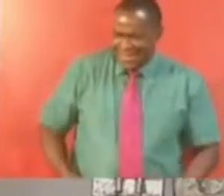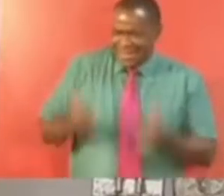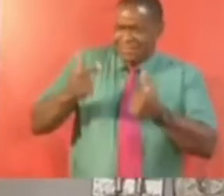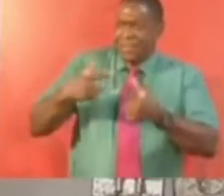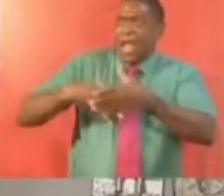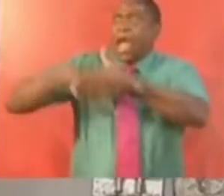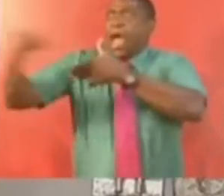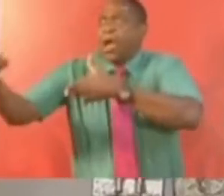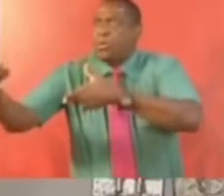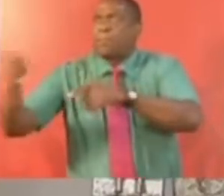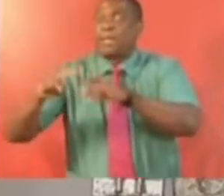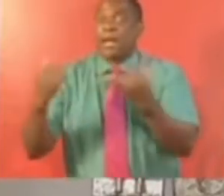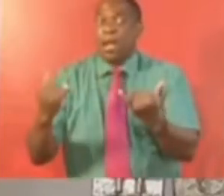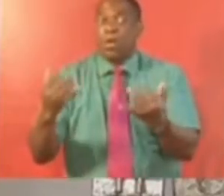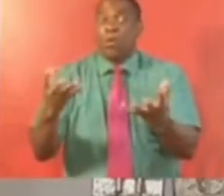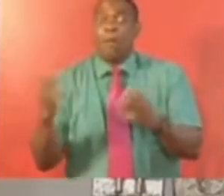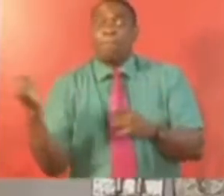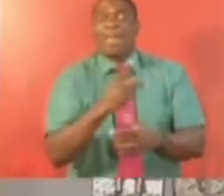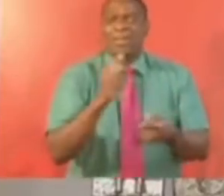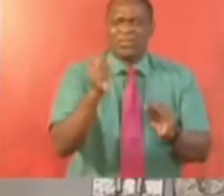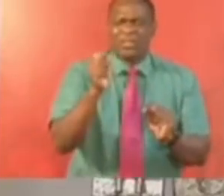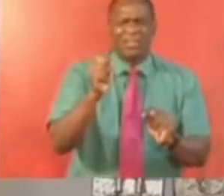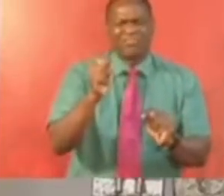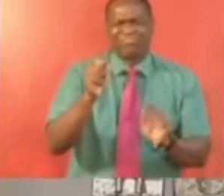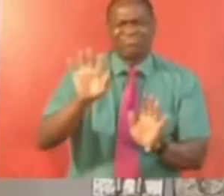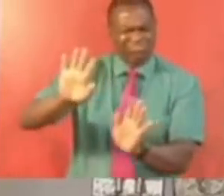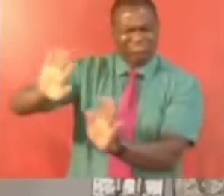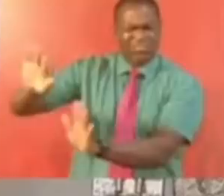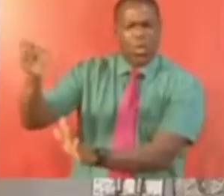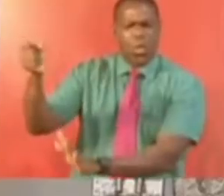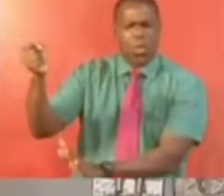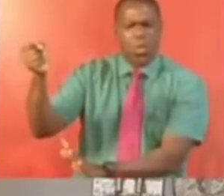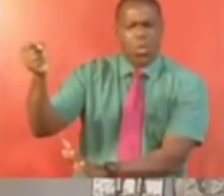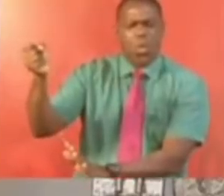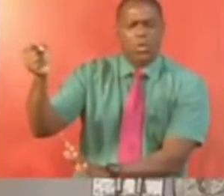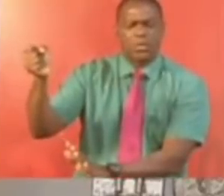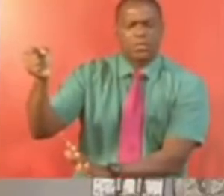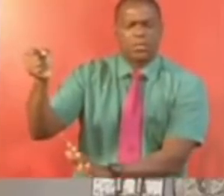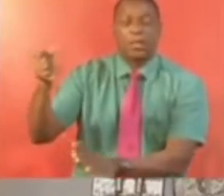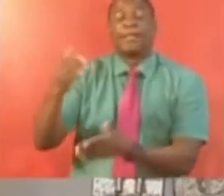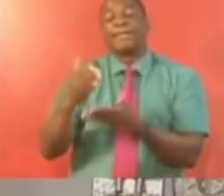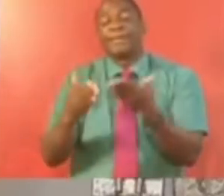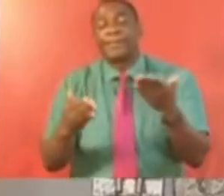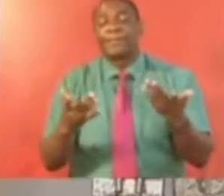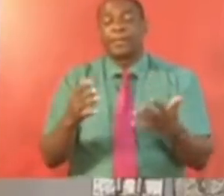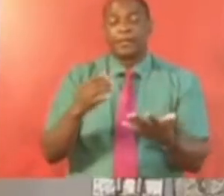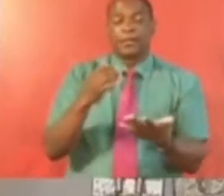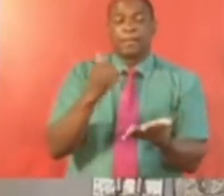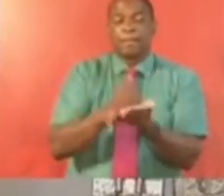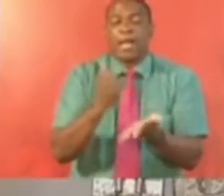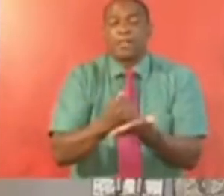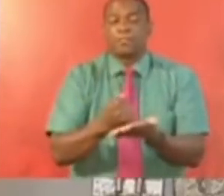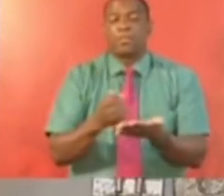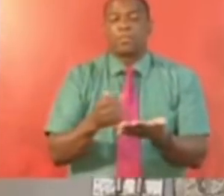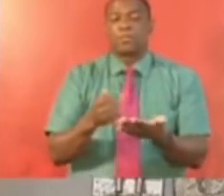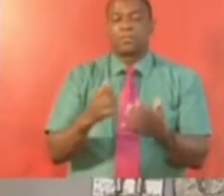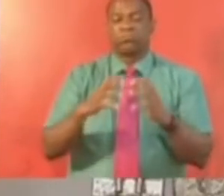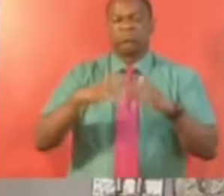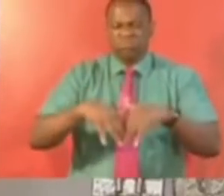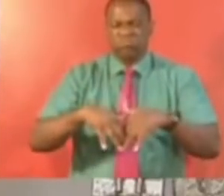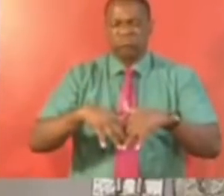being asked about persons whose passports may expire. What I've been doing with persons, Trinidadians whose passports have